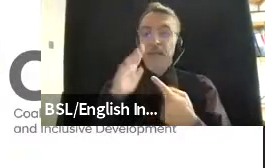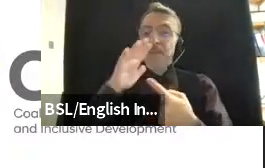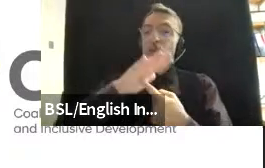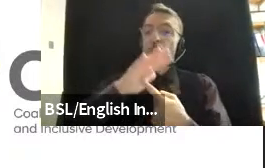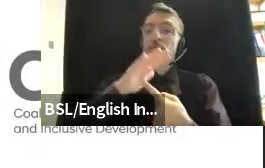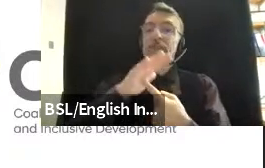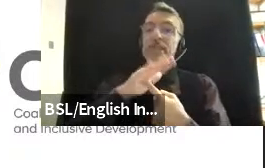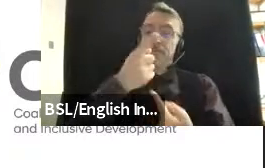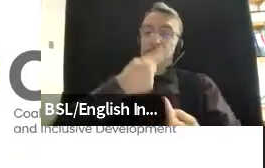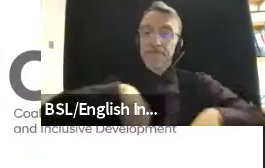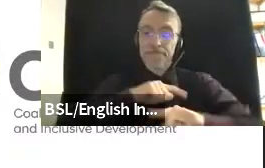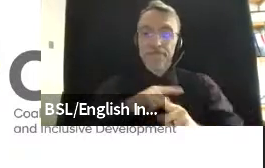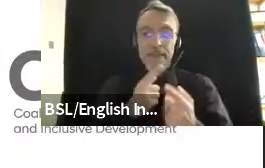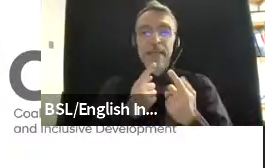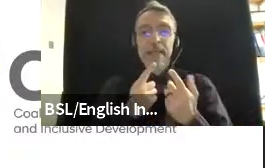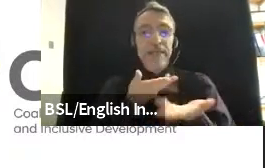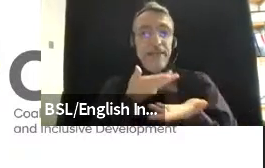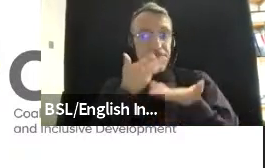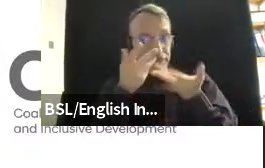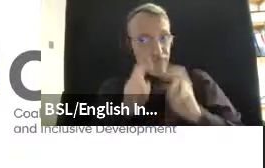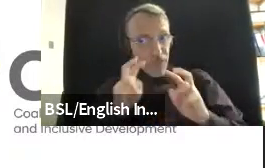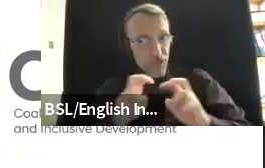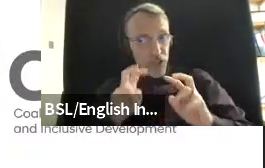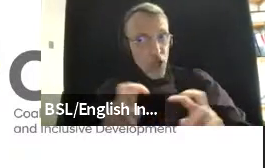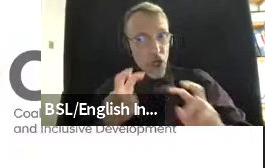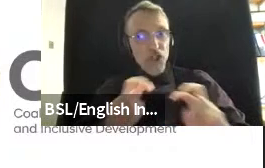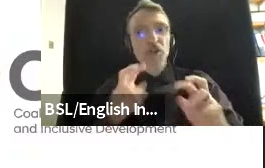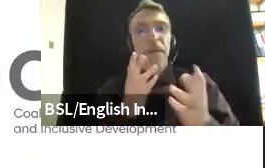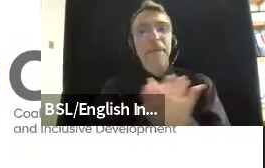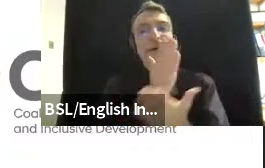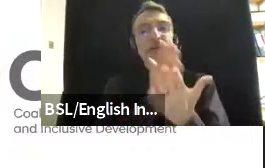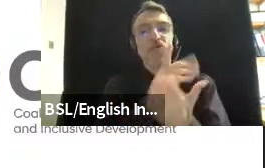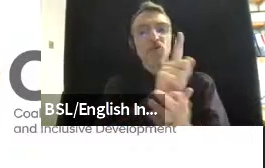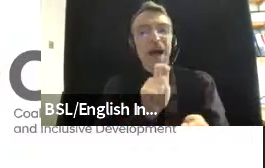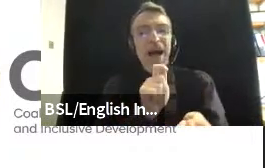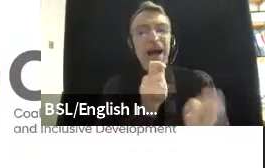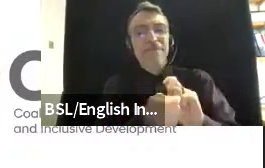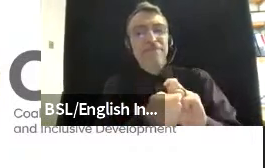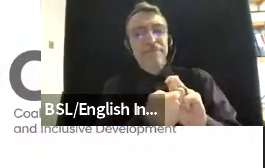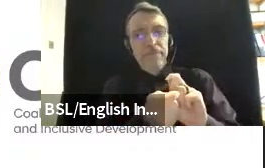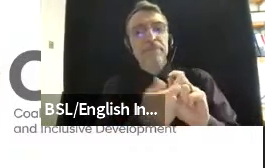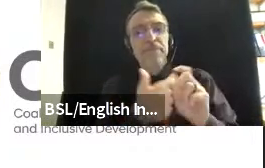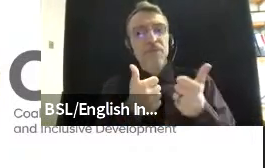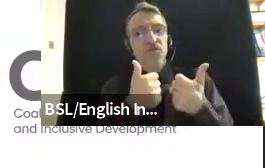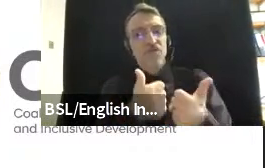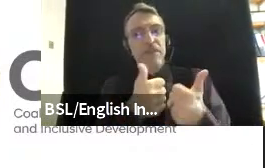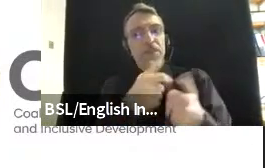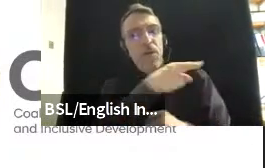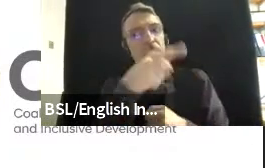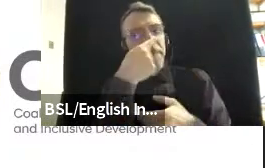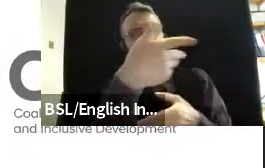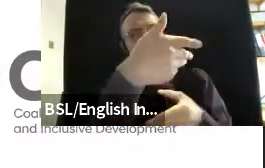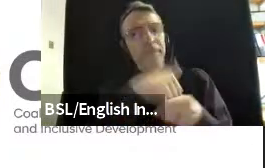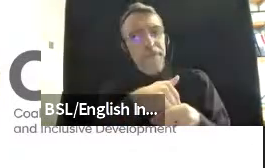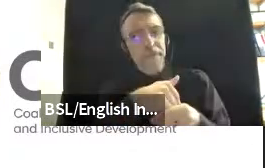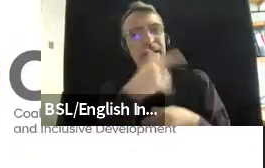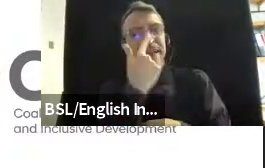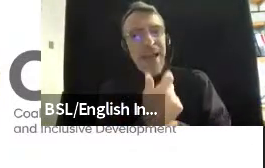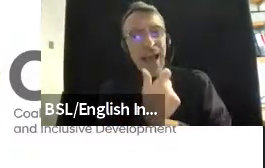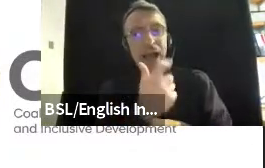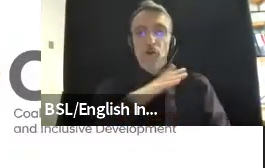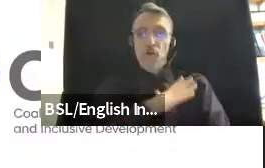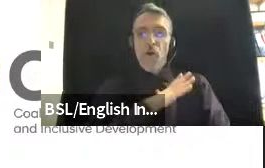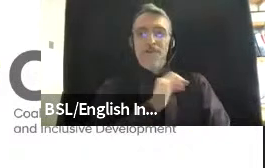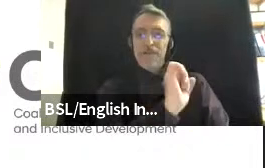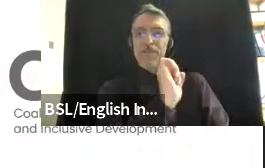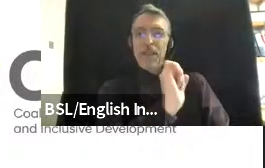we were undertaking the study, we made sure reasonable accommodation was provided so that everyone could participate in a way that was comfortable for